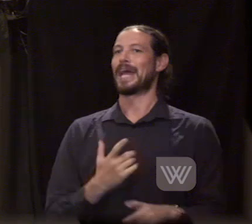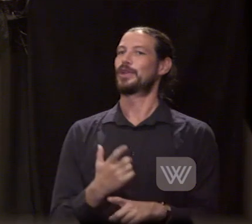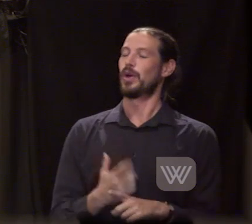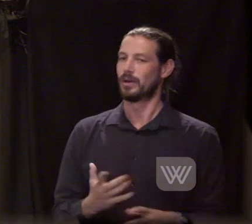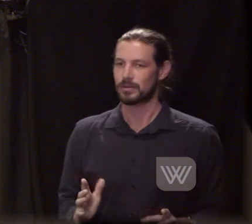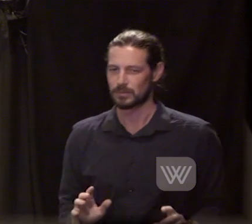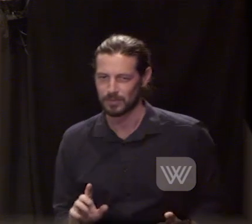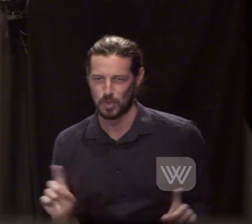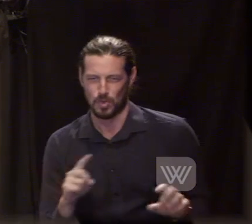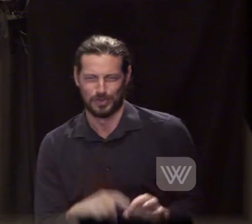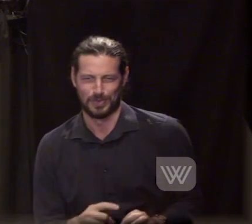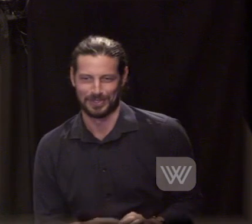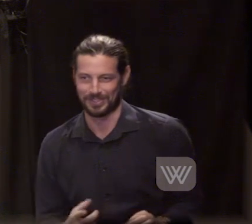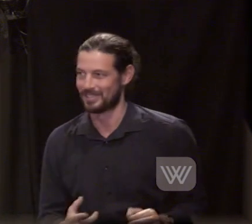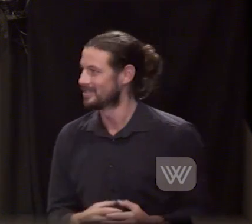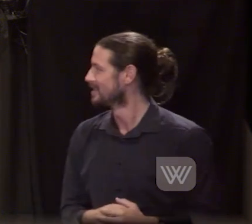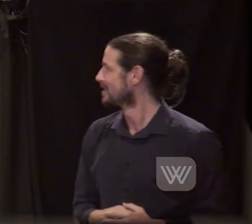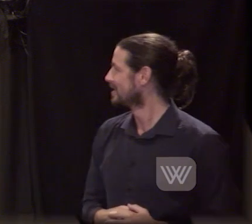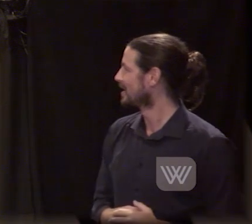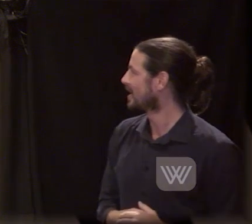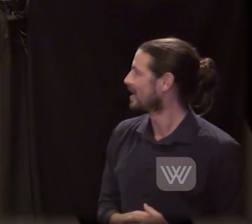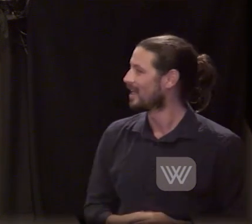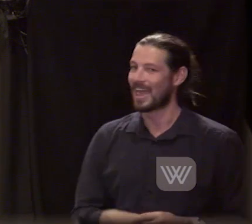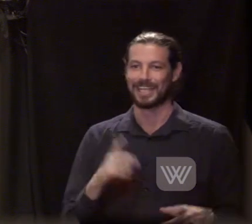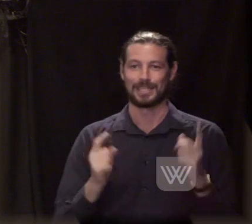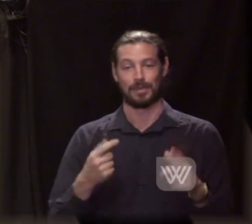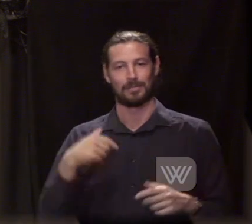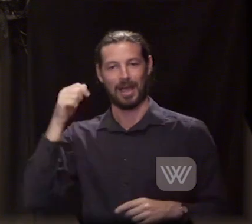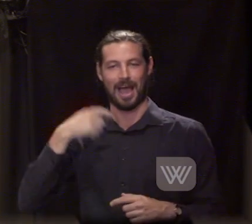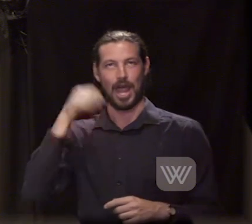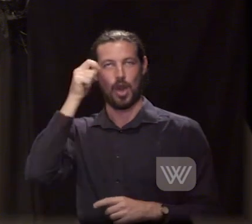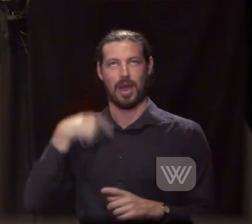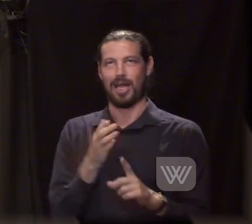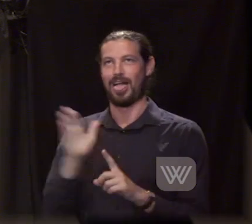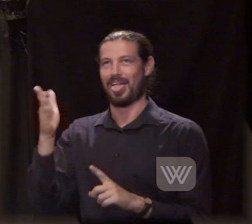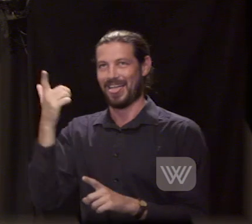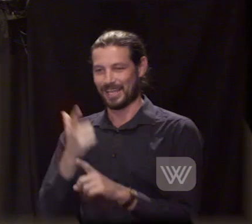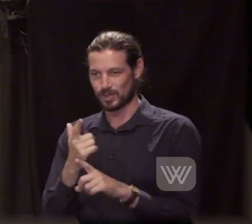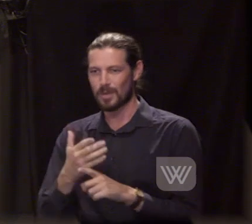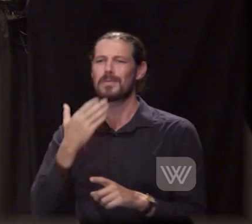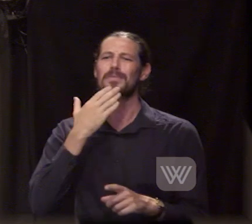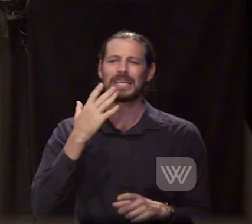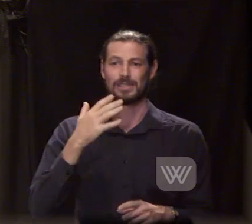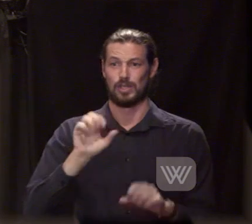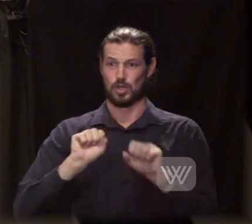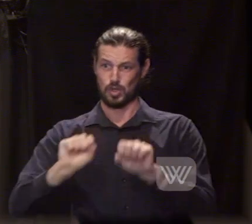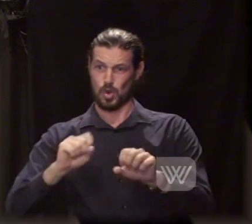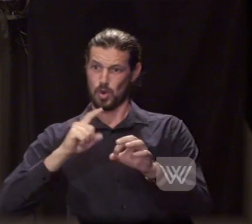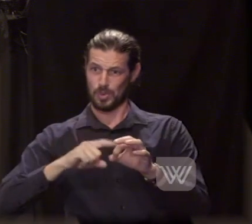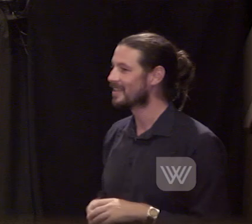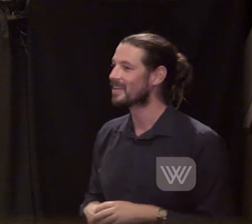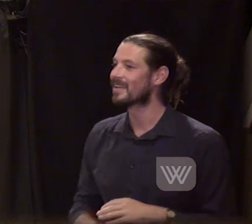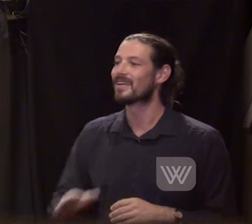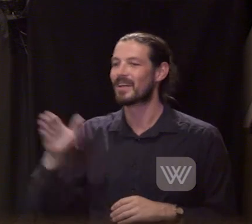my questions, I'm sitting on stage, so what can you do? So yes, if you could please make it an actual question, and we have one